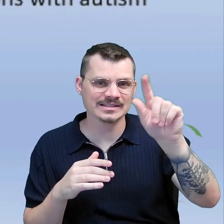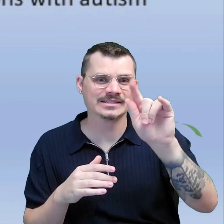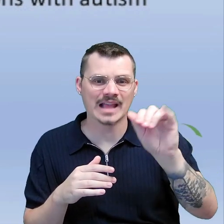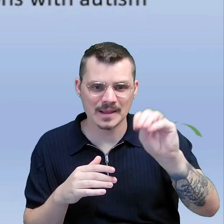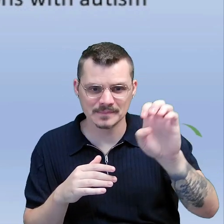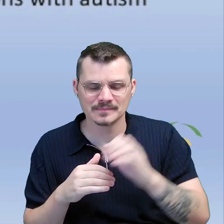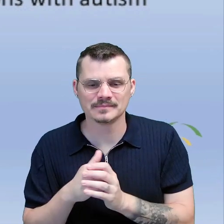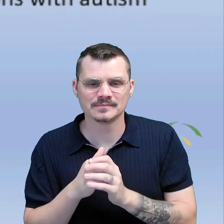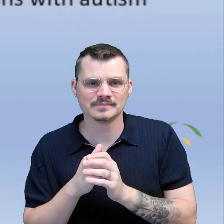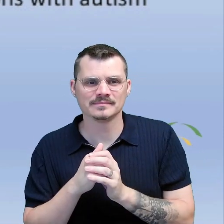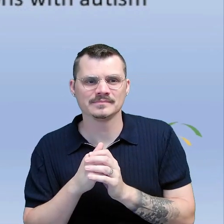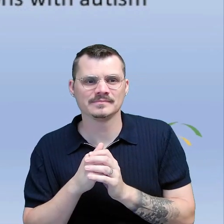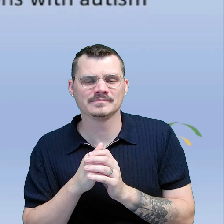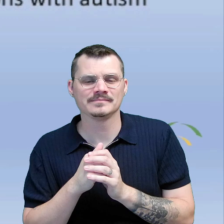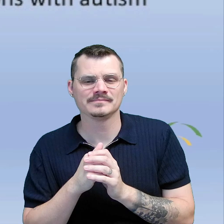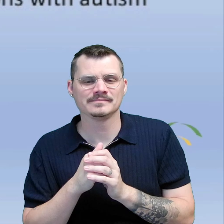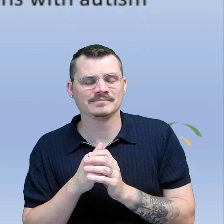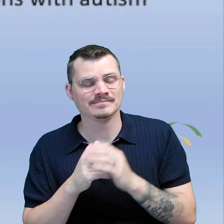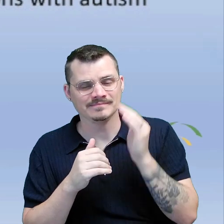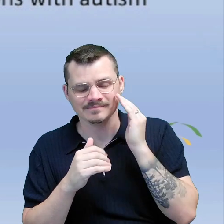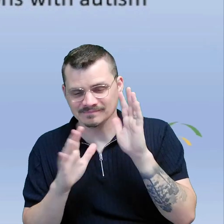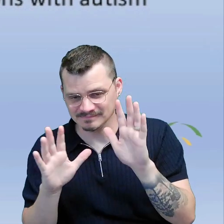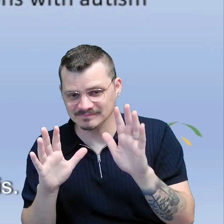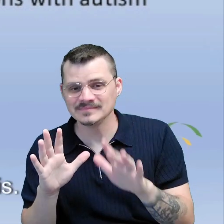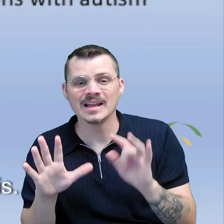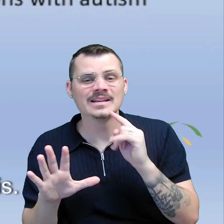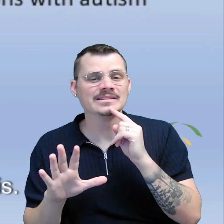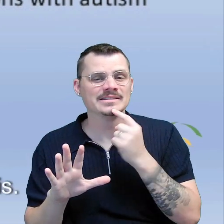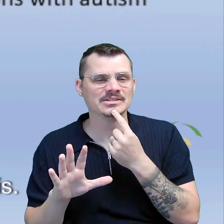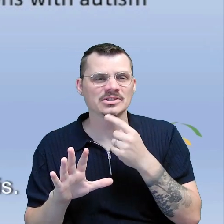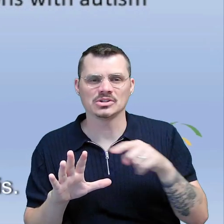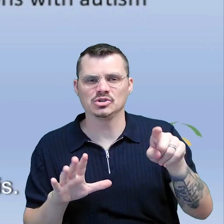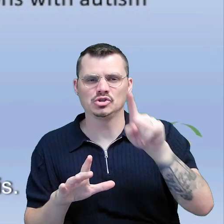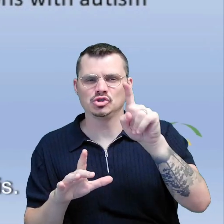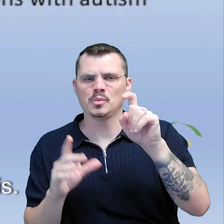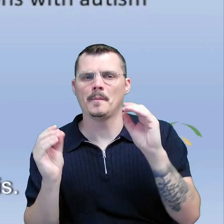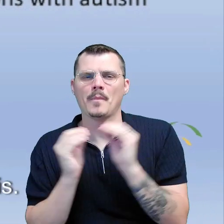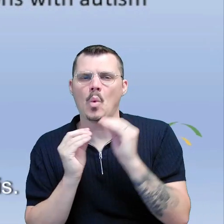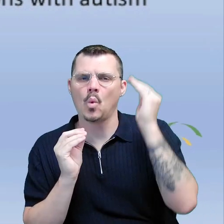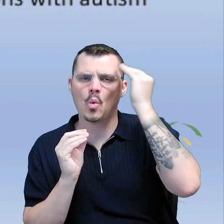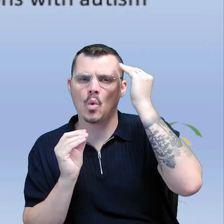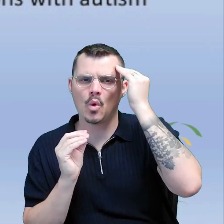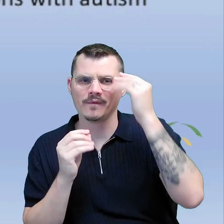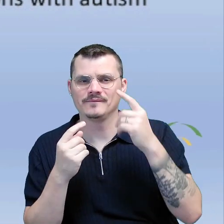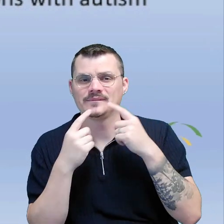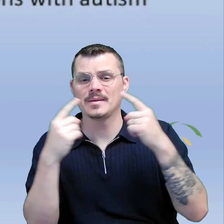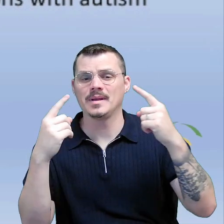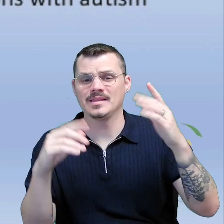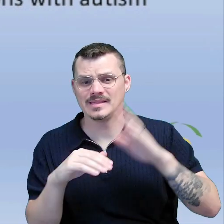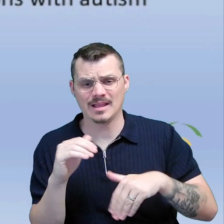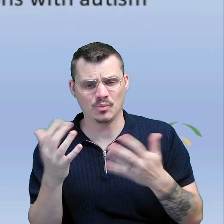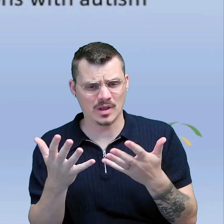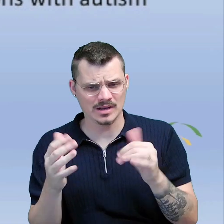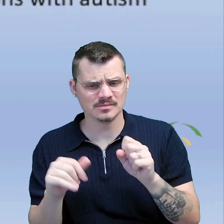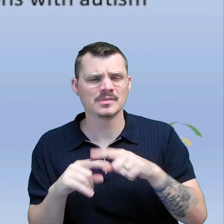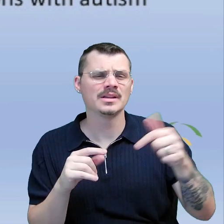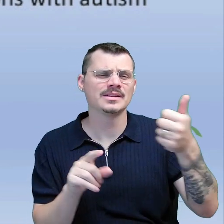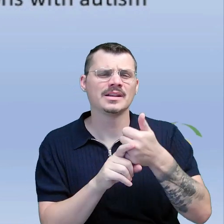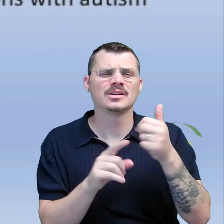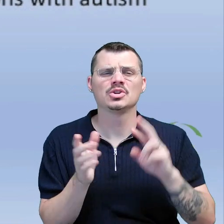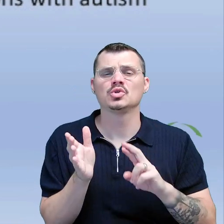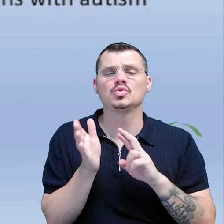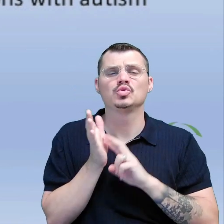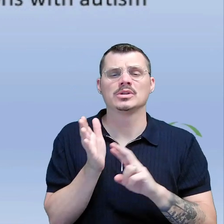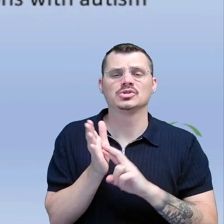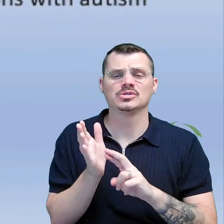Yeah, I know, it's coming back to you. Seriously, this should be a lot more famous than it is. This was research that was